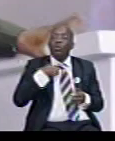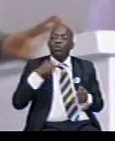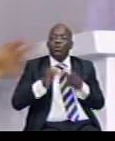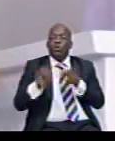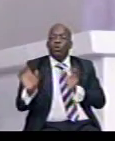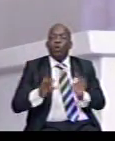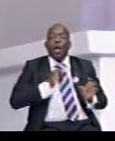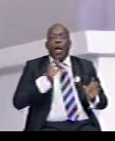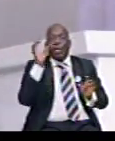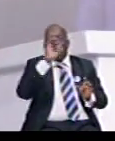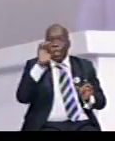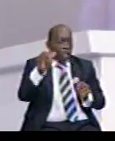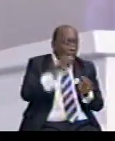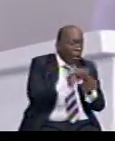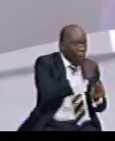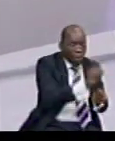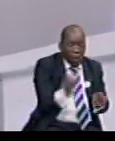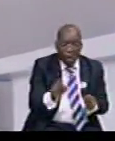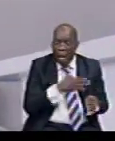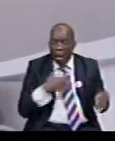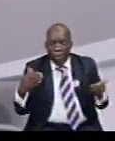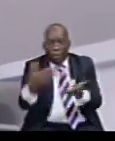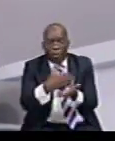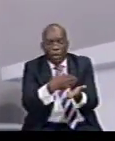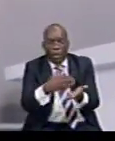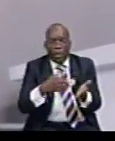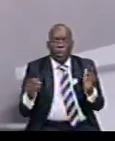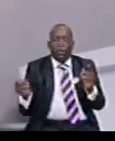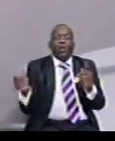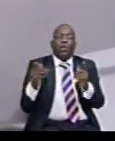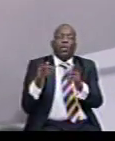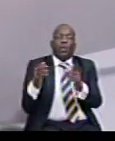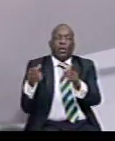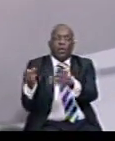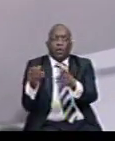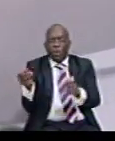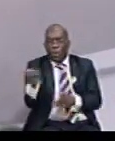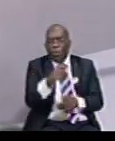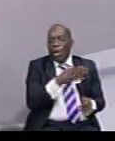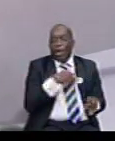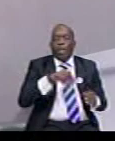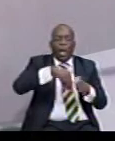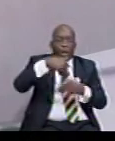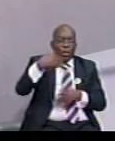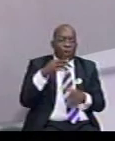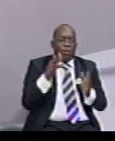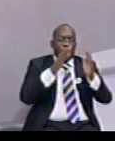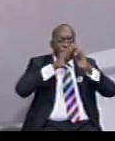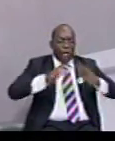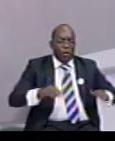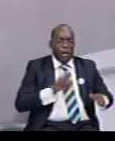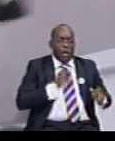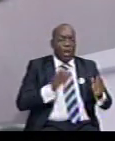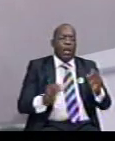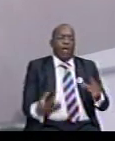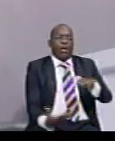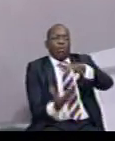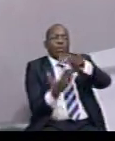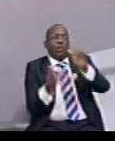corner and I packed them together outside at the backyard of my building. I bought